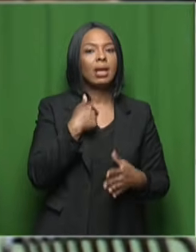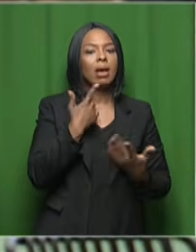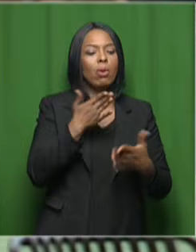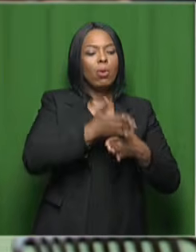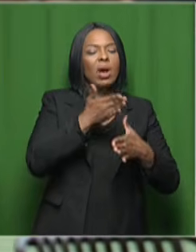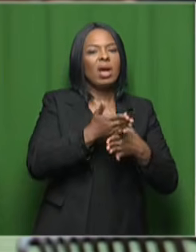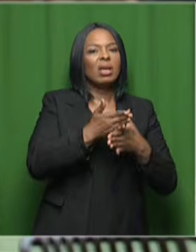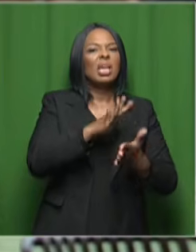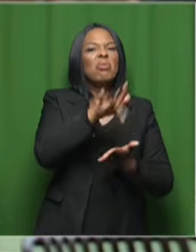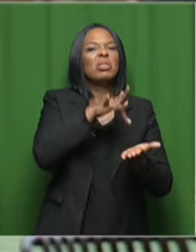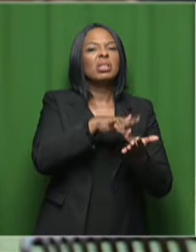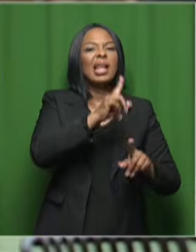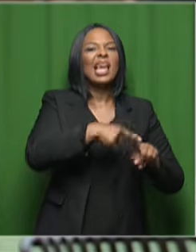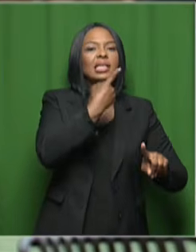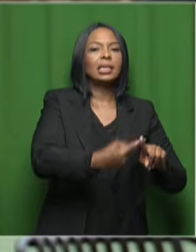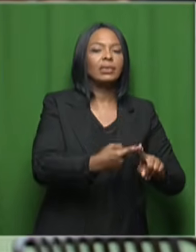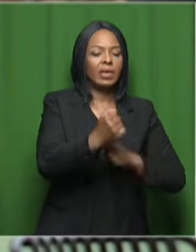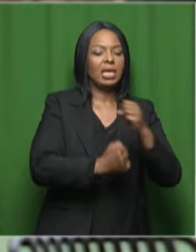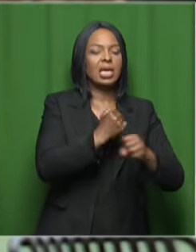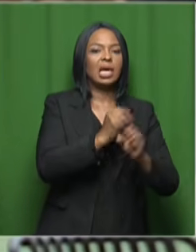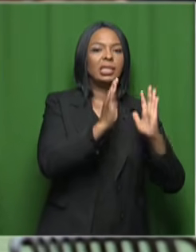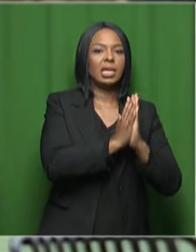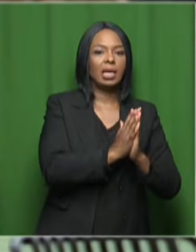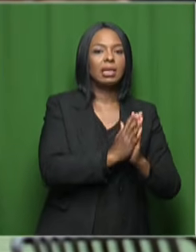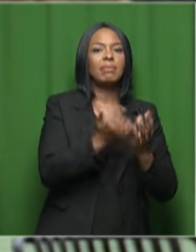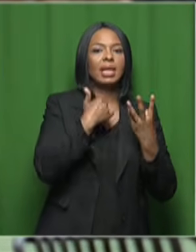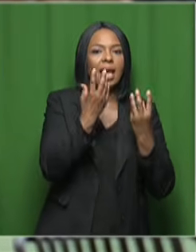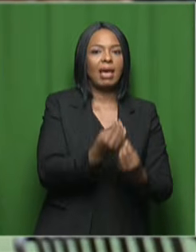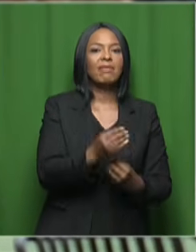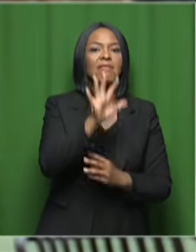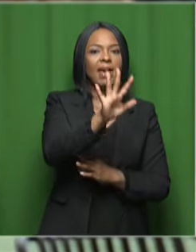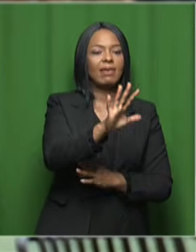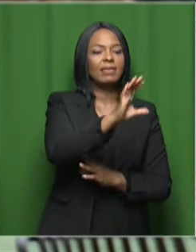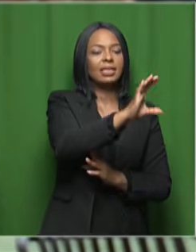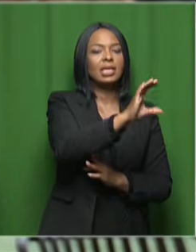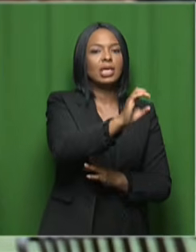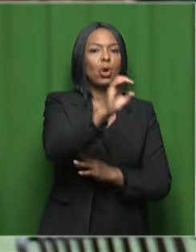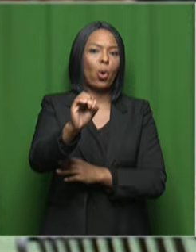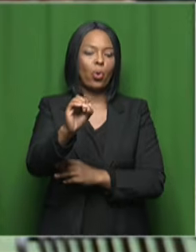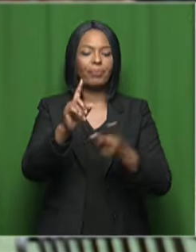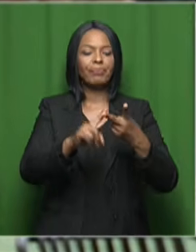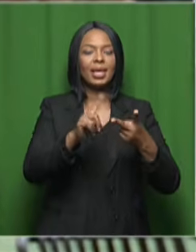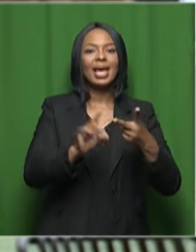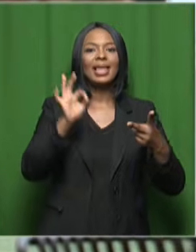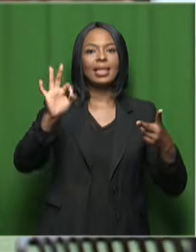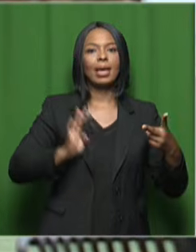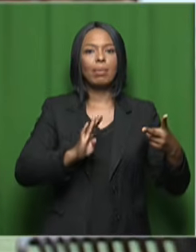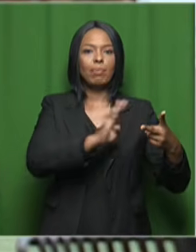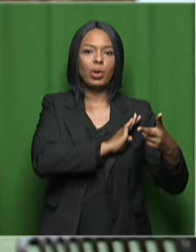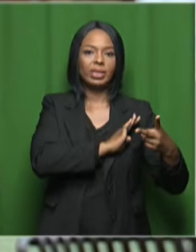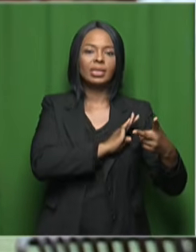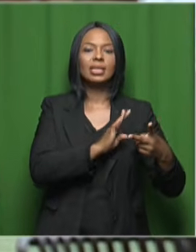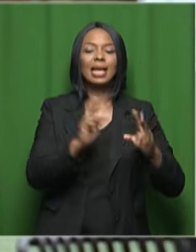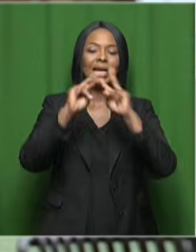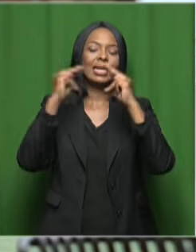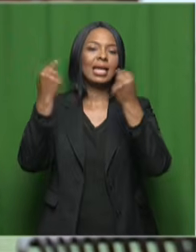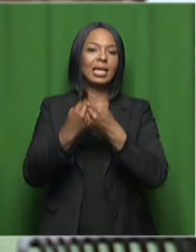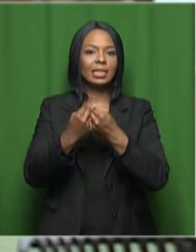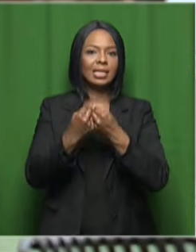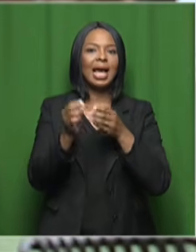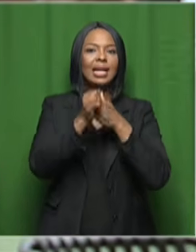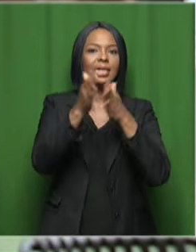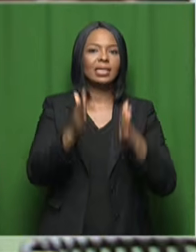10 years. In that 10 years, I had 5 CEOs and maybe 3 boards. So the NSFAS leadership is like a revolving